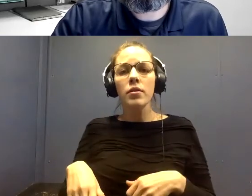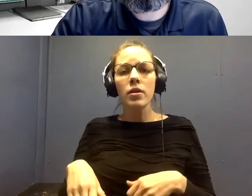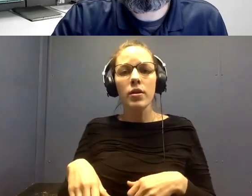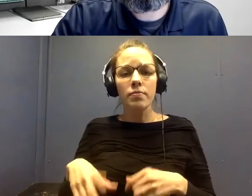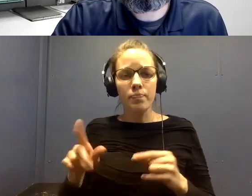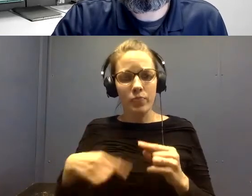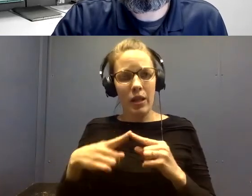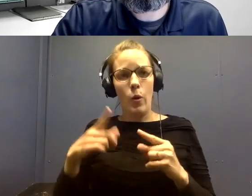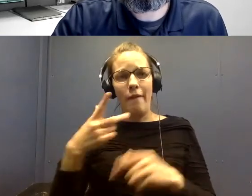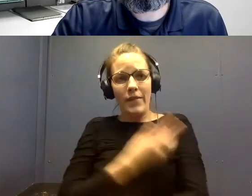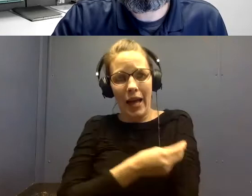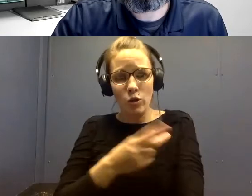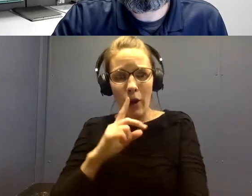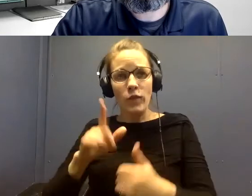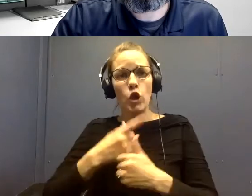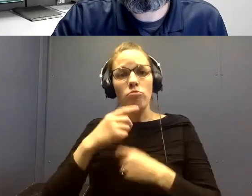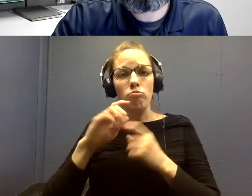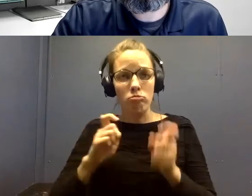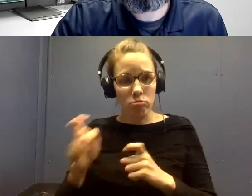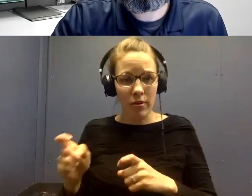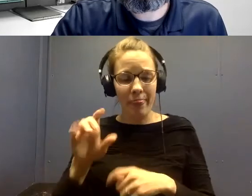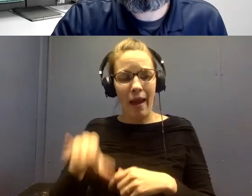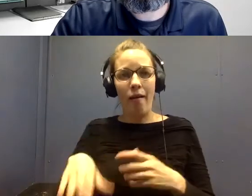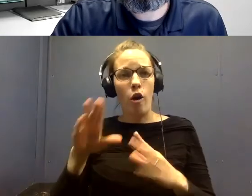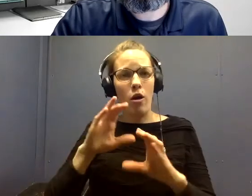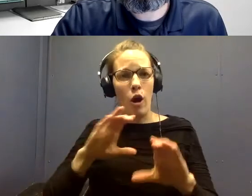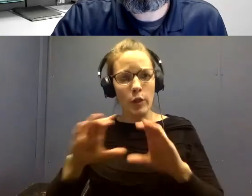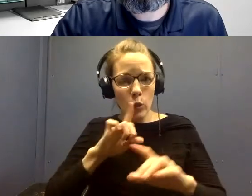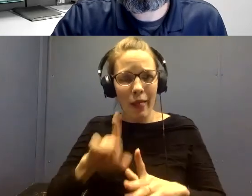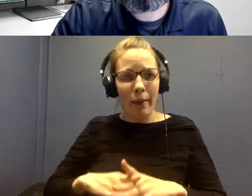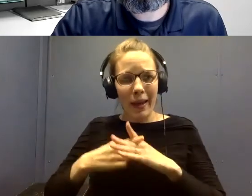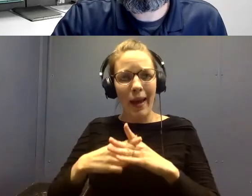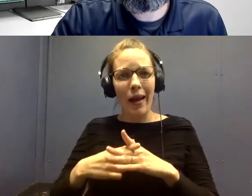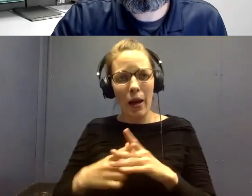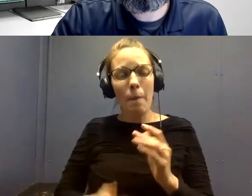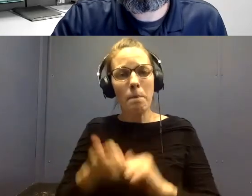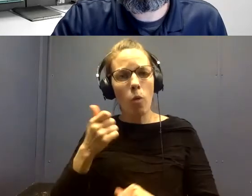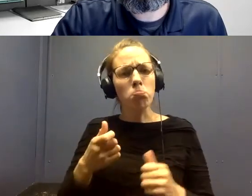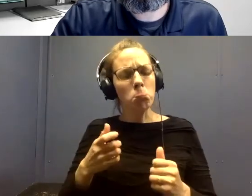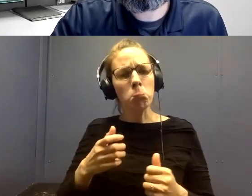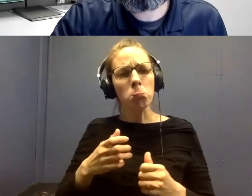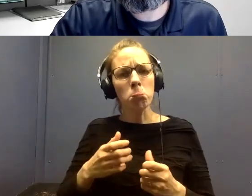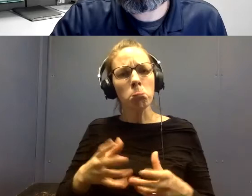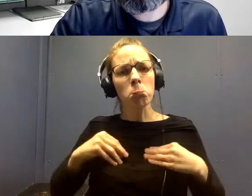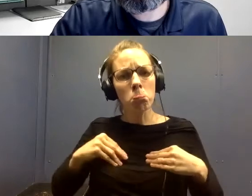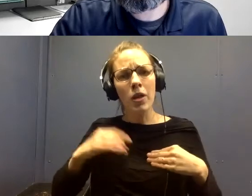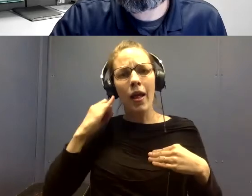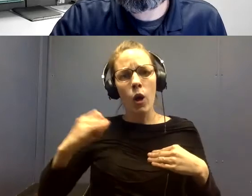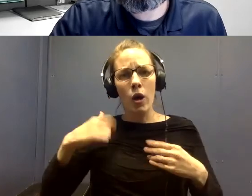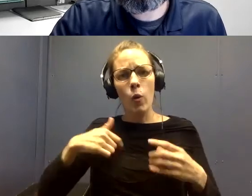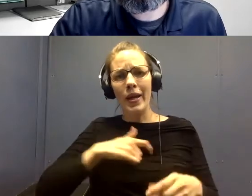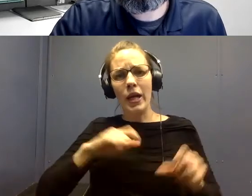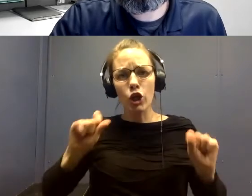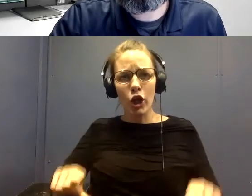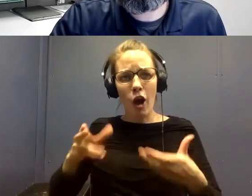When vaccinations were first being administered and the conversation really began, most were open to the idea and wanted to know if we could or were going to offer it